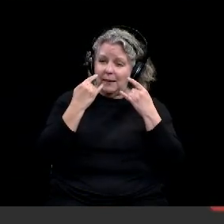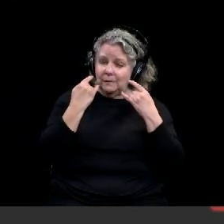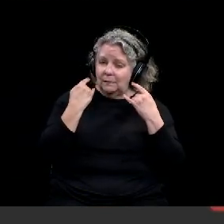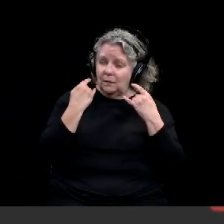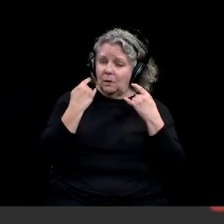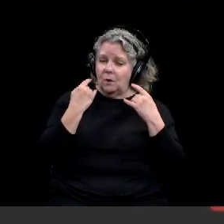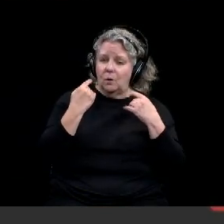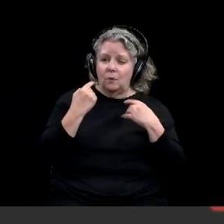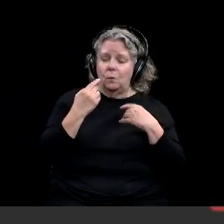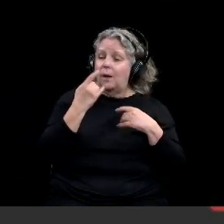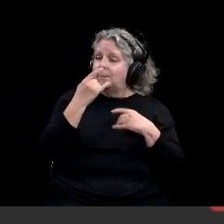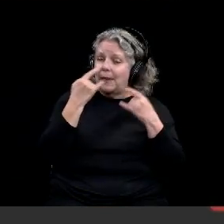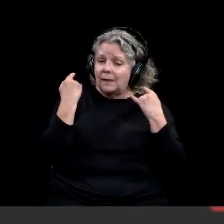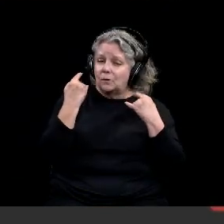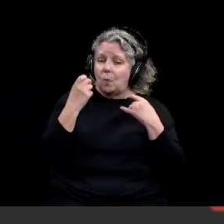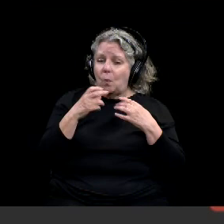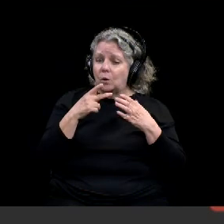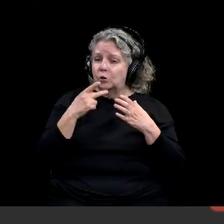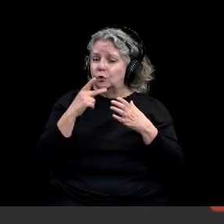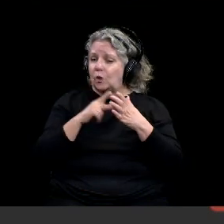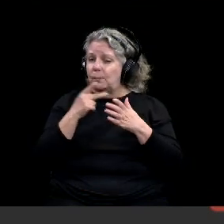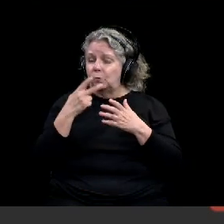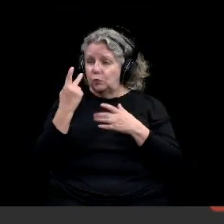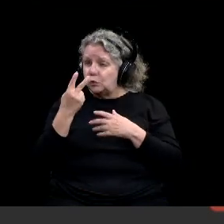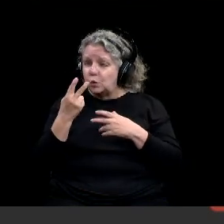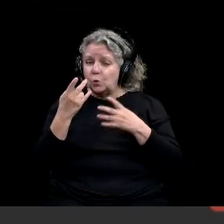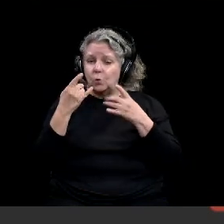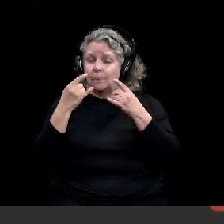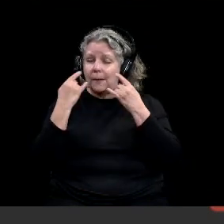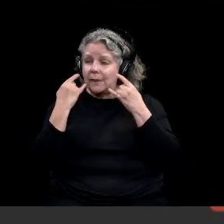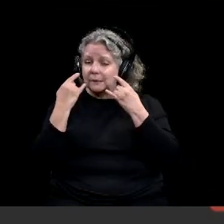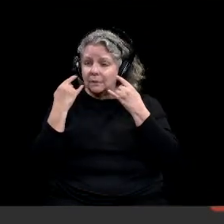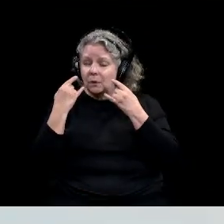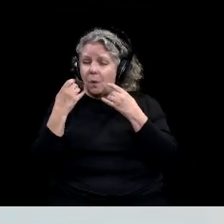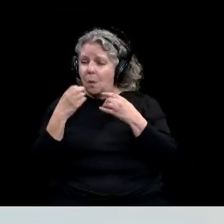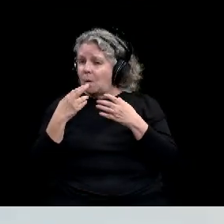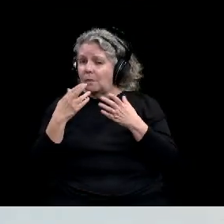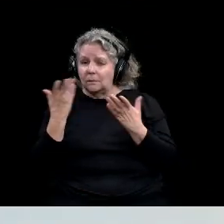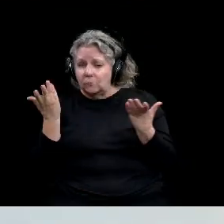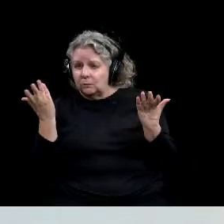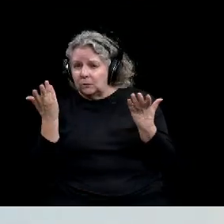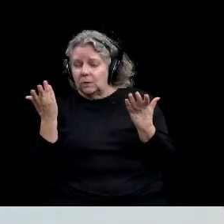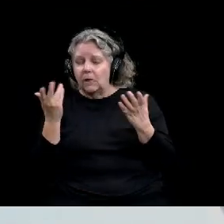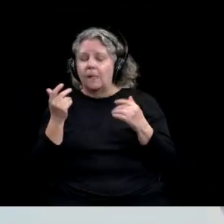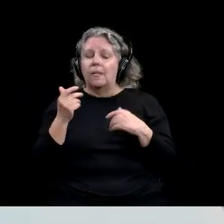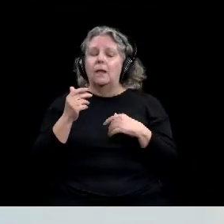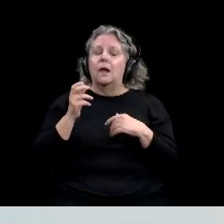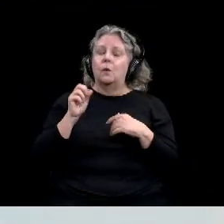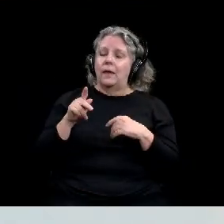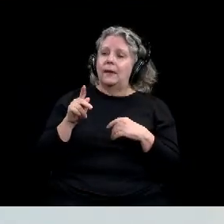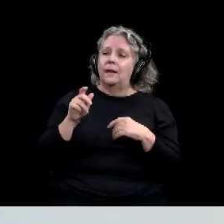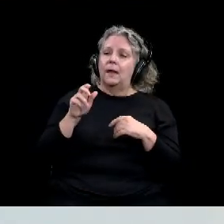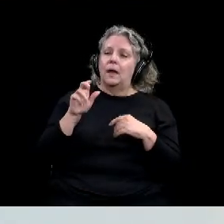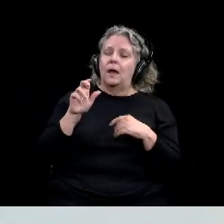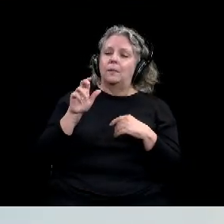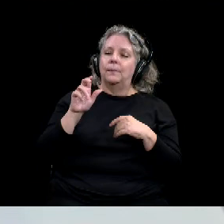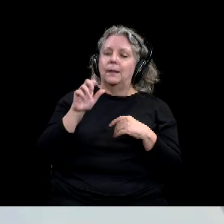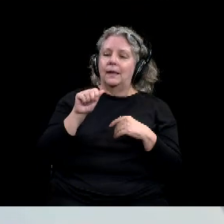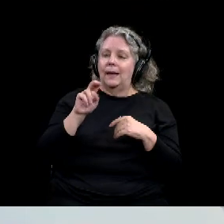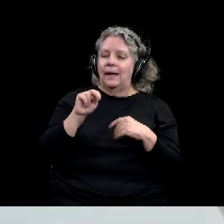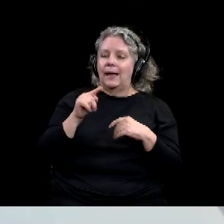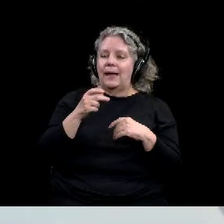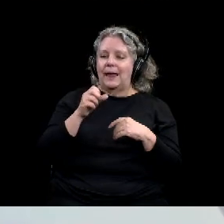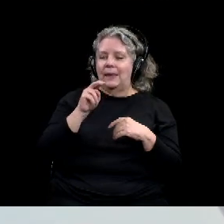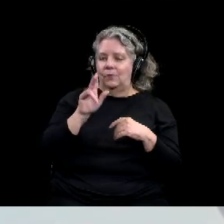So what you heard Anthony Fauci do was sort of give a sort of a soft positive